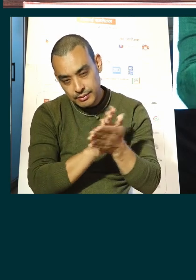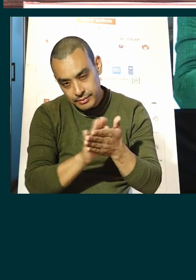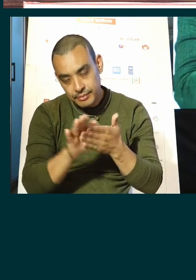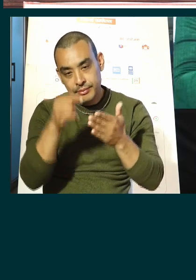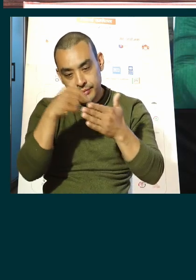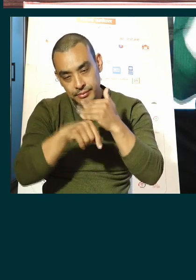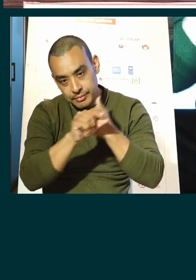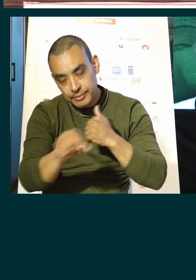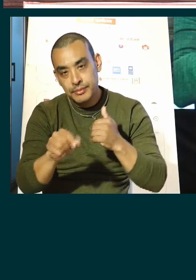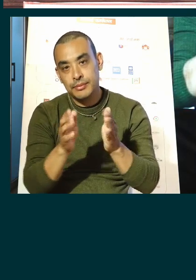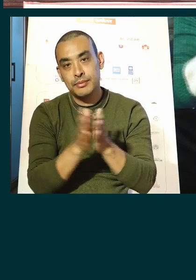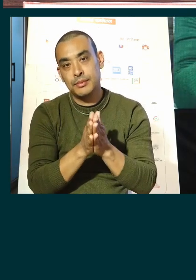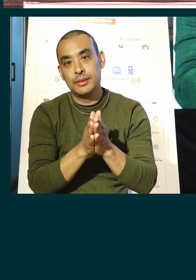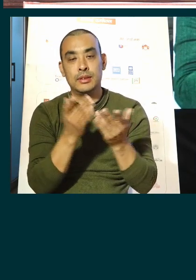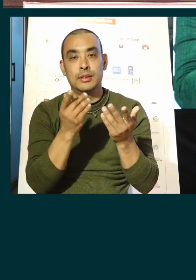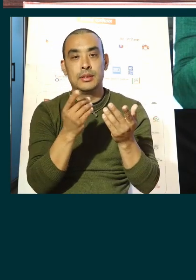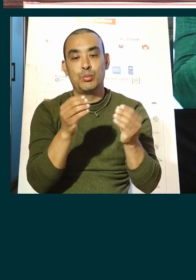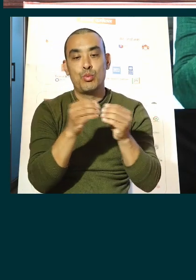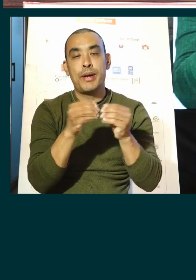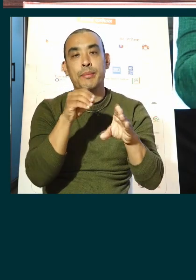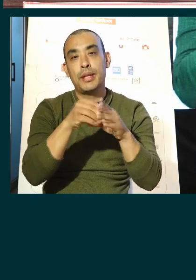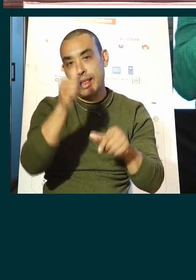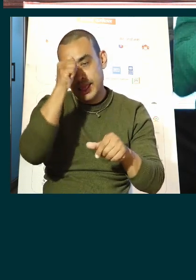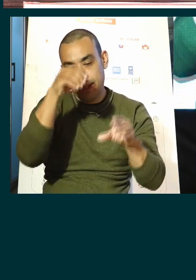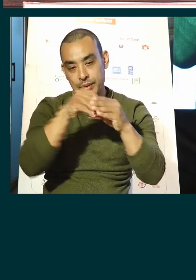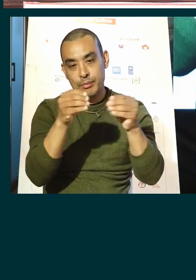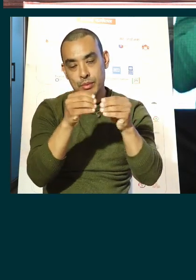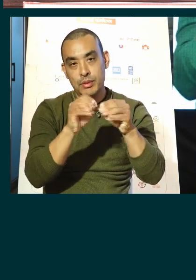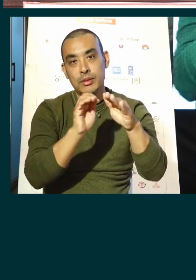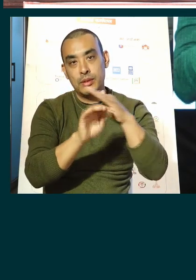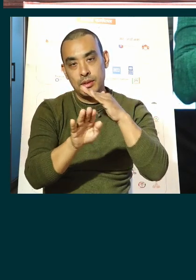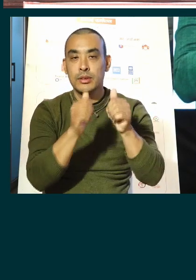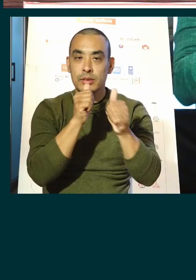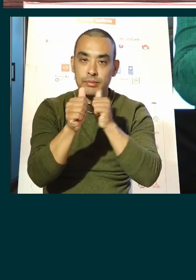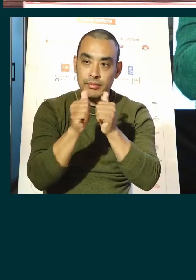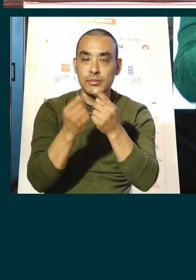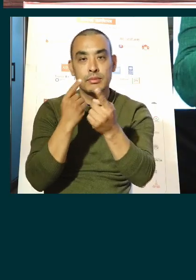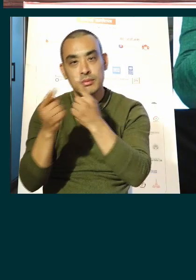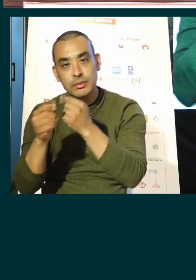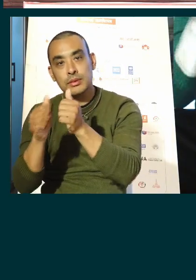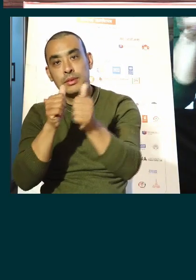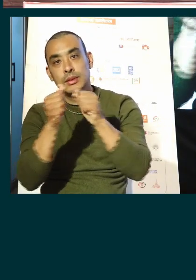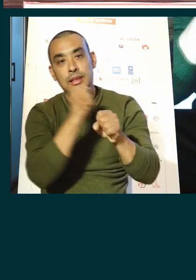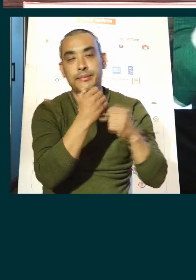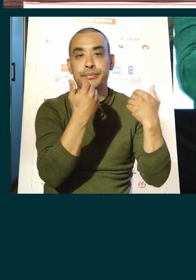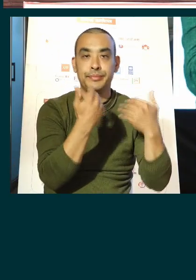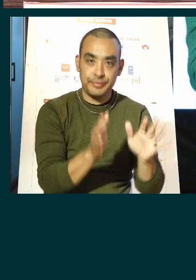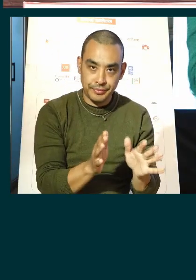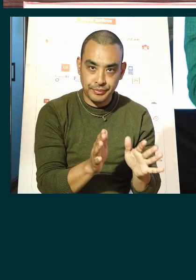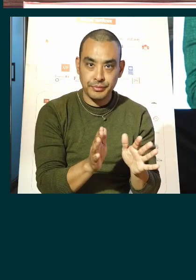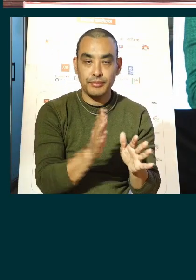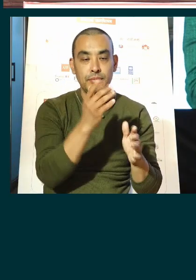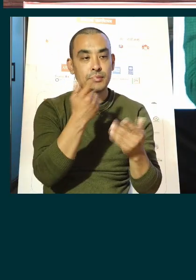I'm conducting 7 months of fieldwork in Mumbai, and I'm doing interviews, participant observation, and so on. And